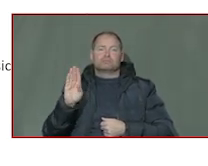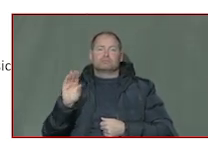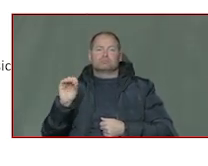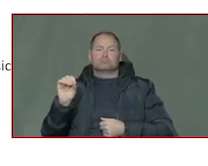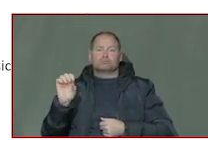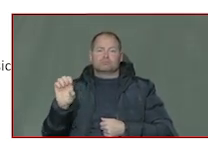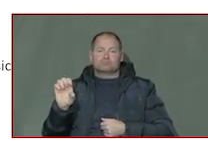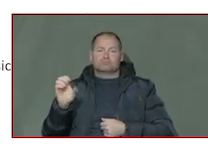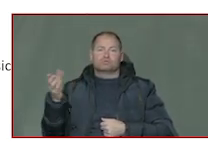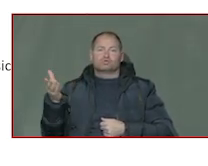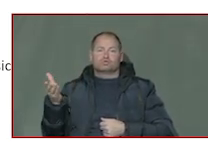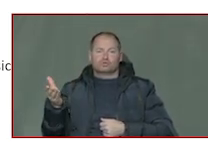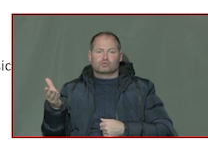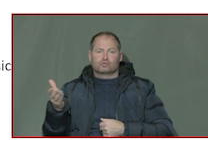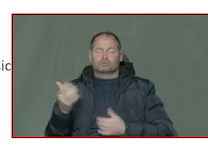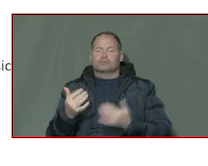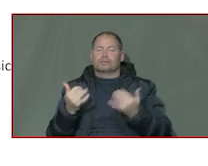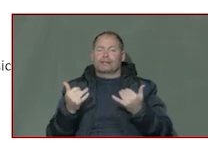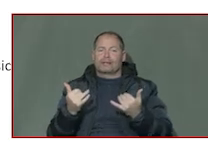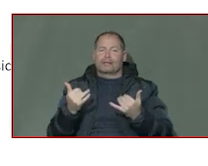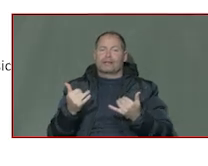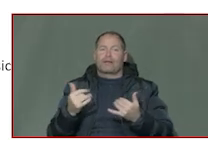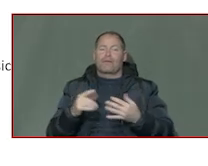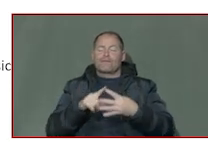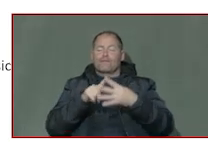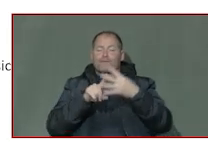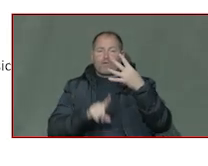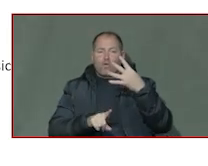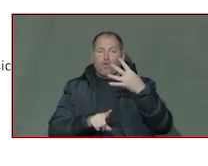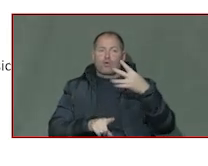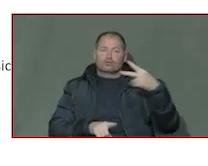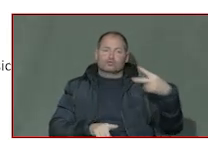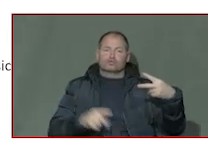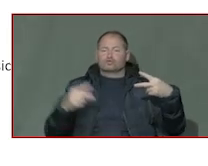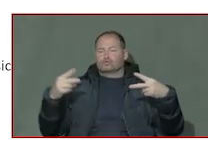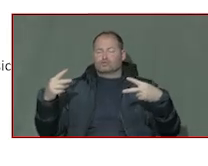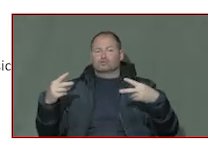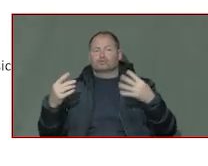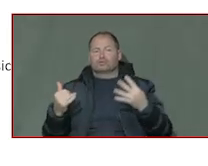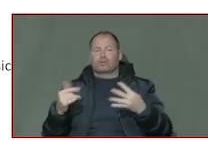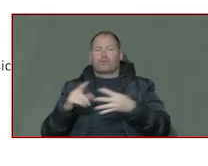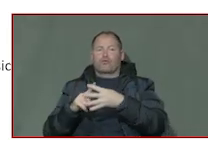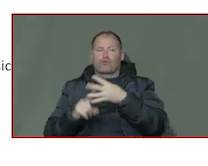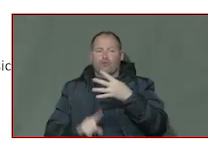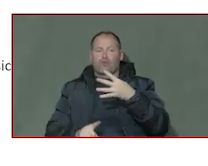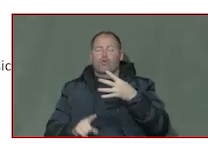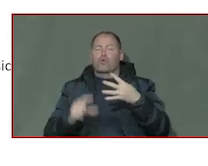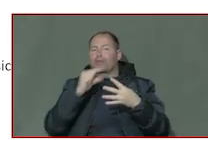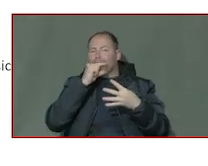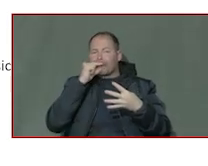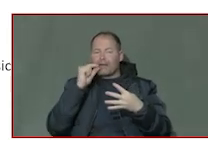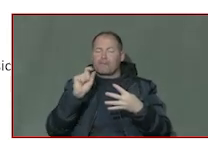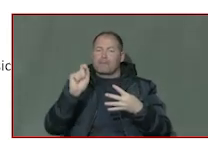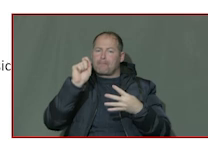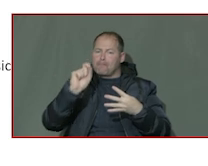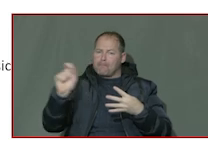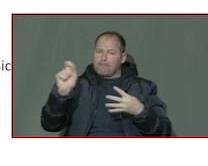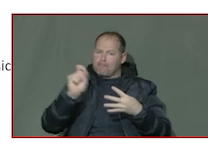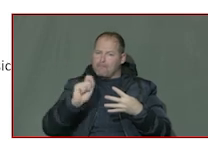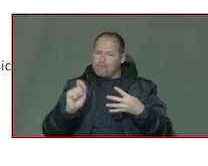nitrogenous bases, you mention all 4 of them, which is adenine, thymine, guanine, and cytosine.